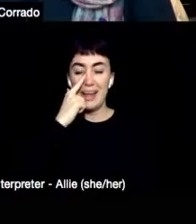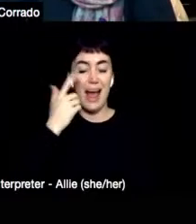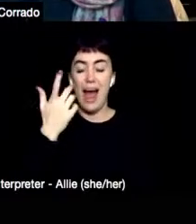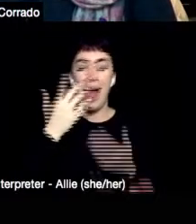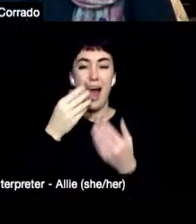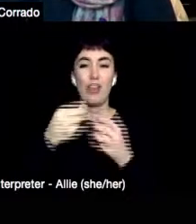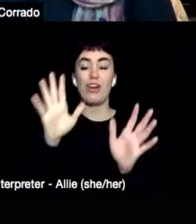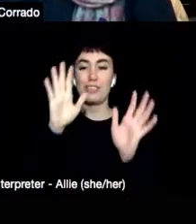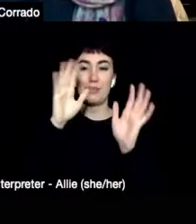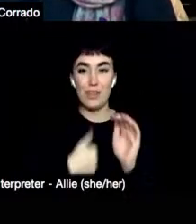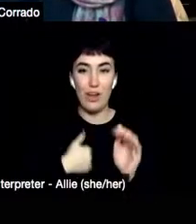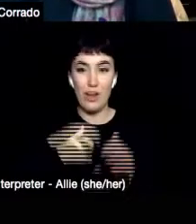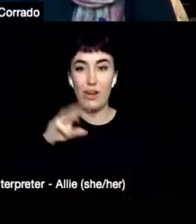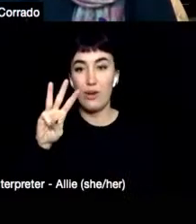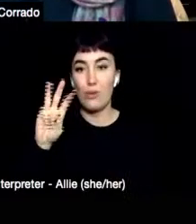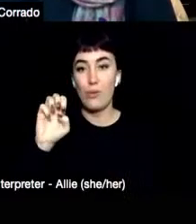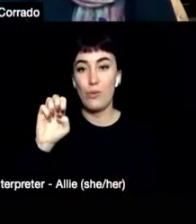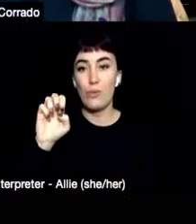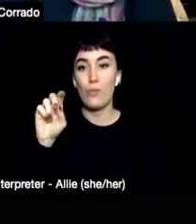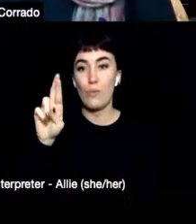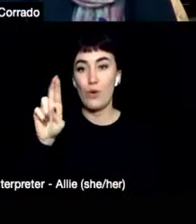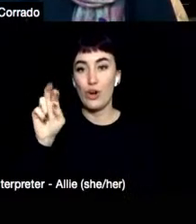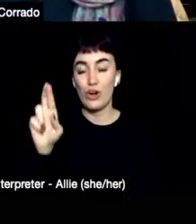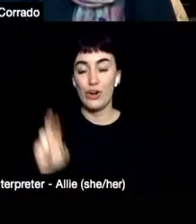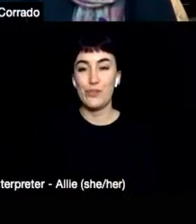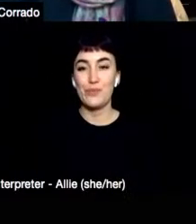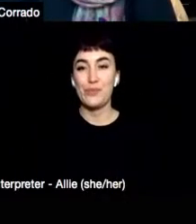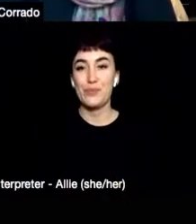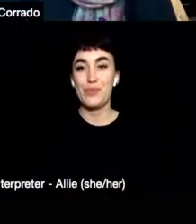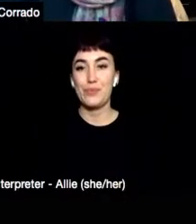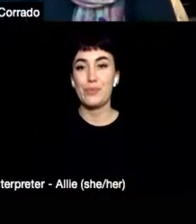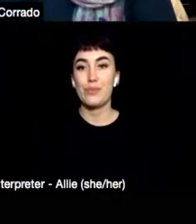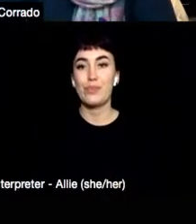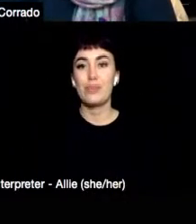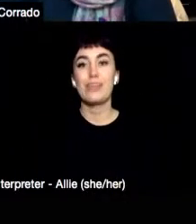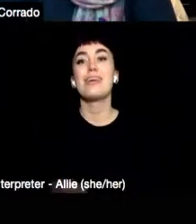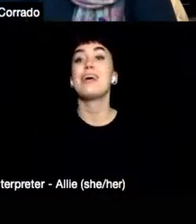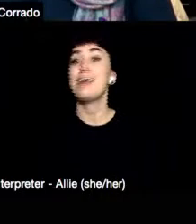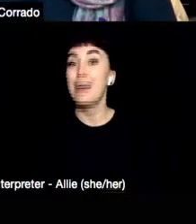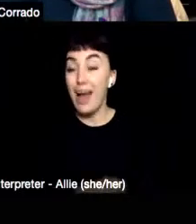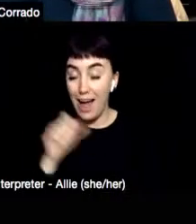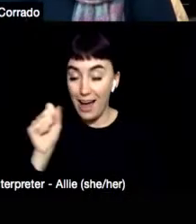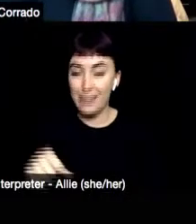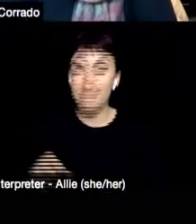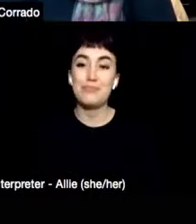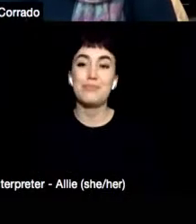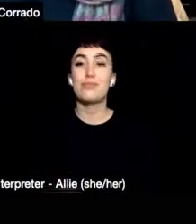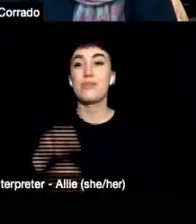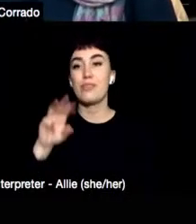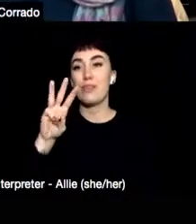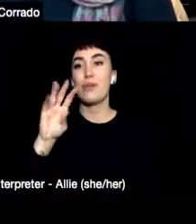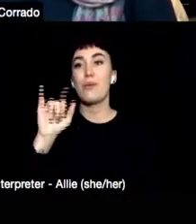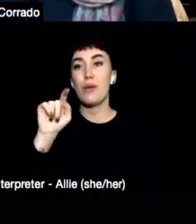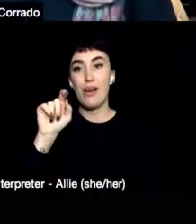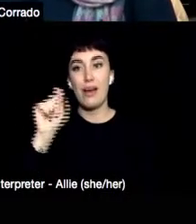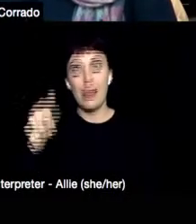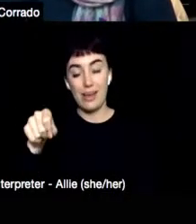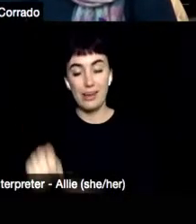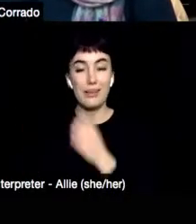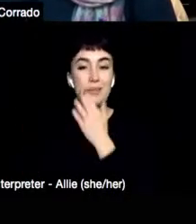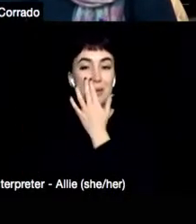Sorry, Councilmember Werner. All right, and Aye. Councilmember Wilt,